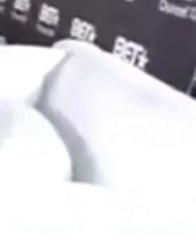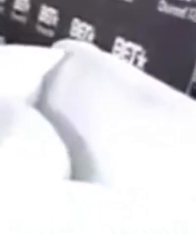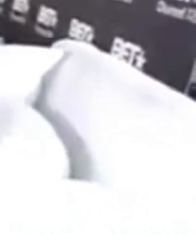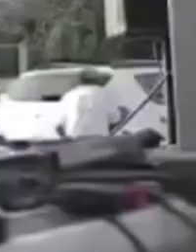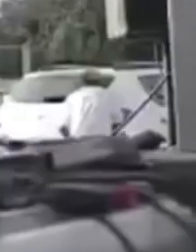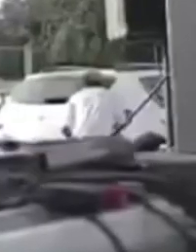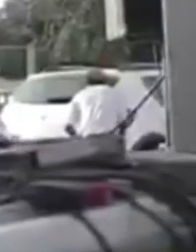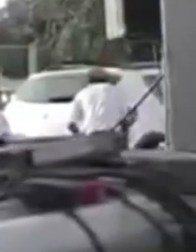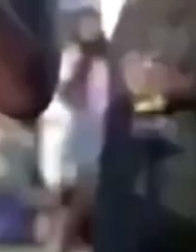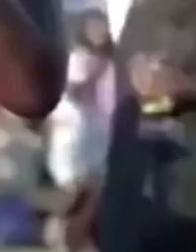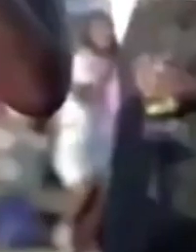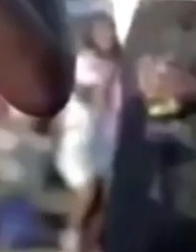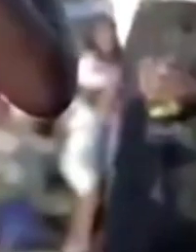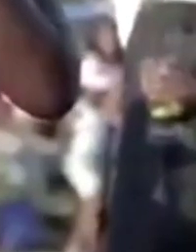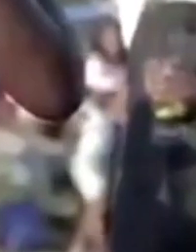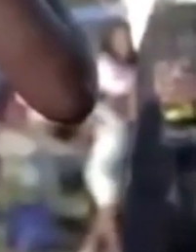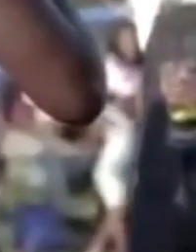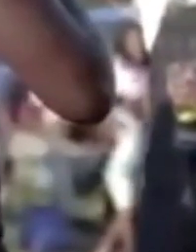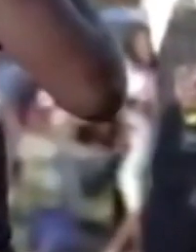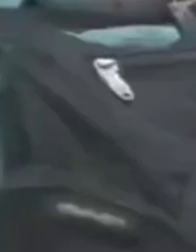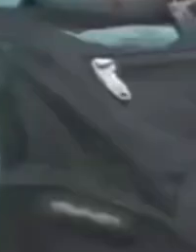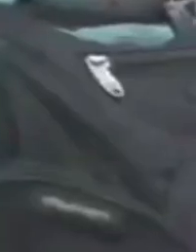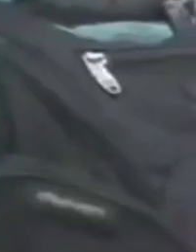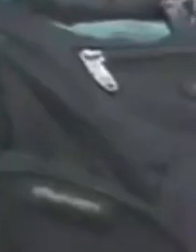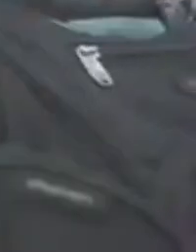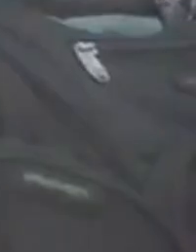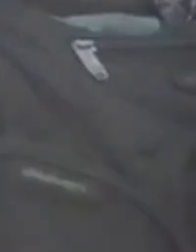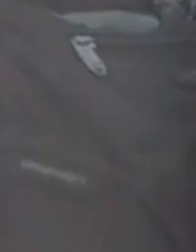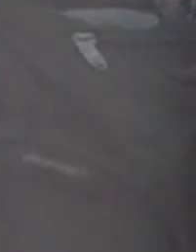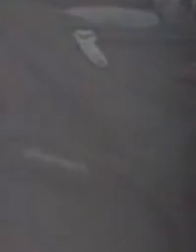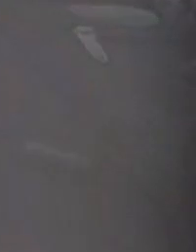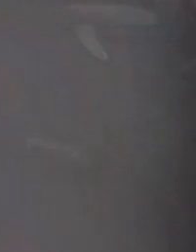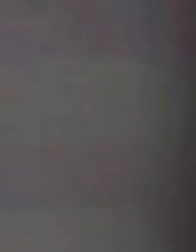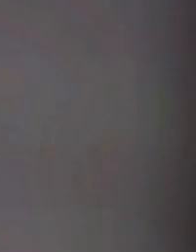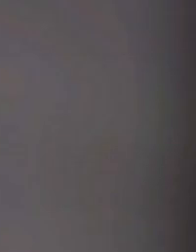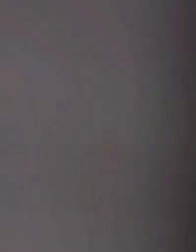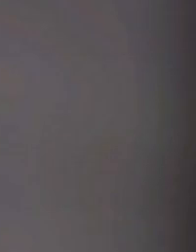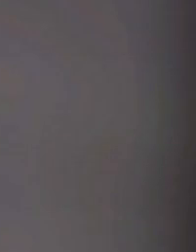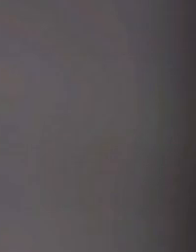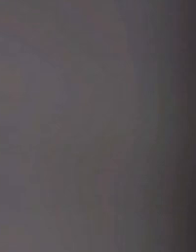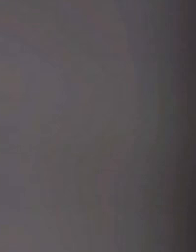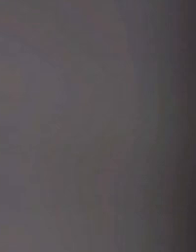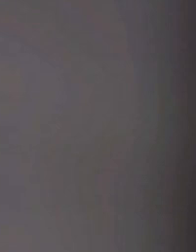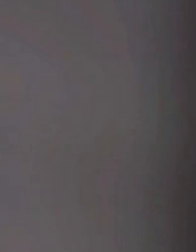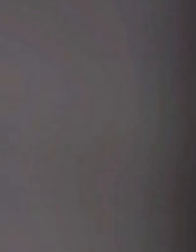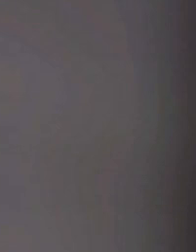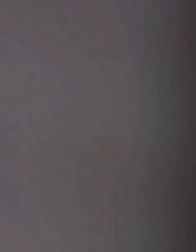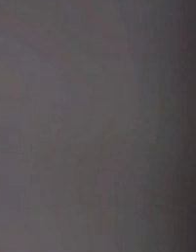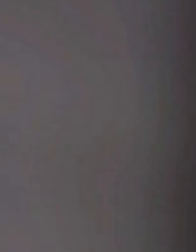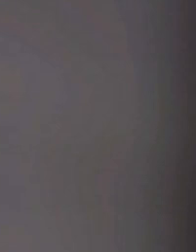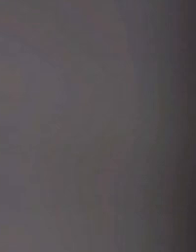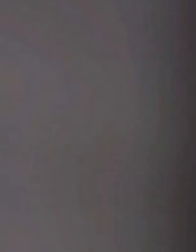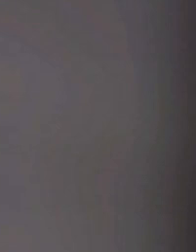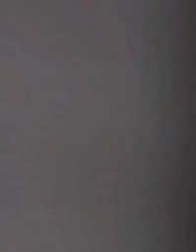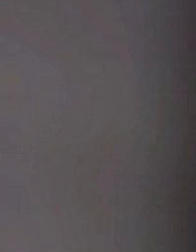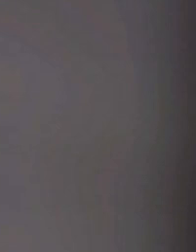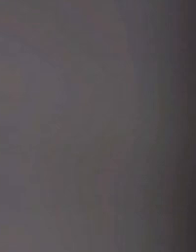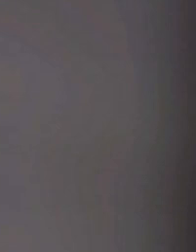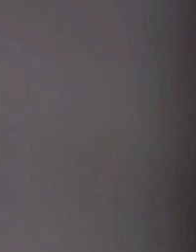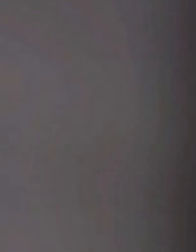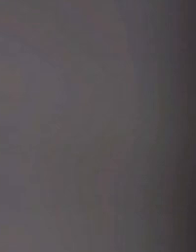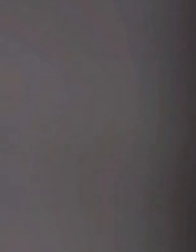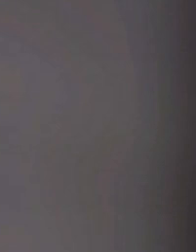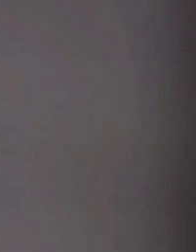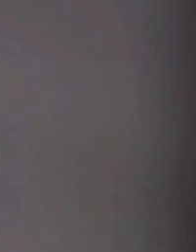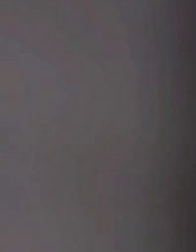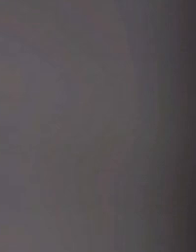tours. That's the Makhelwane Festival, which is presented by the creatives at LoCrate Market. The festival kicked off